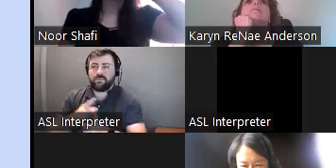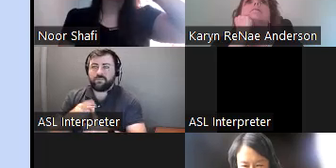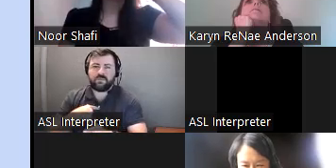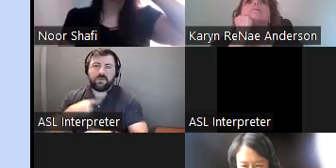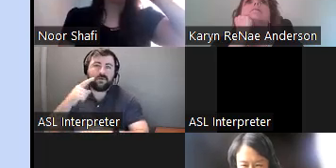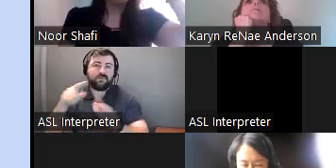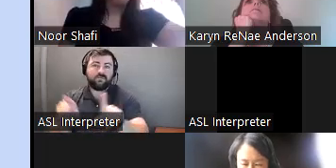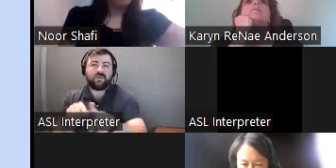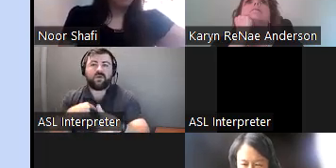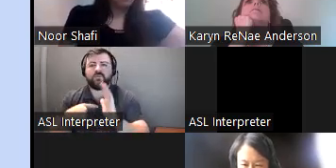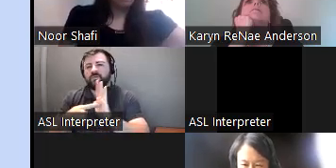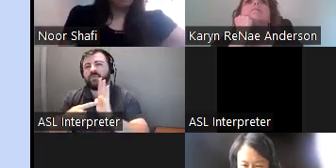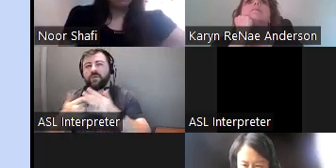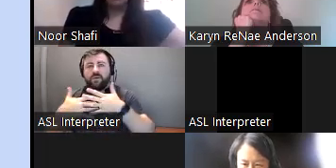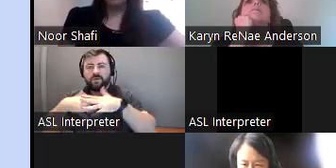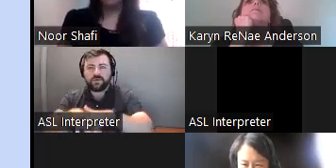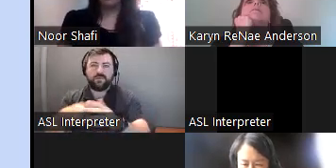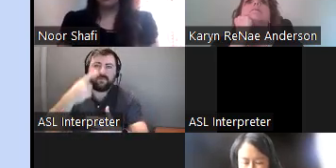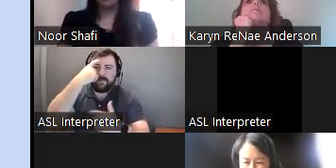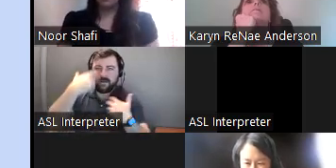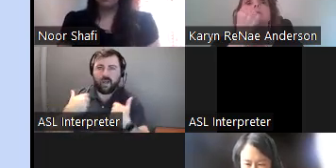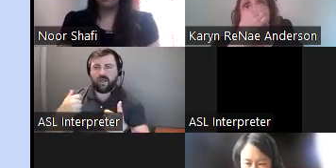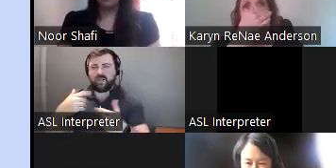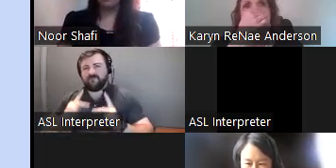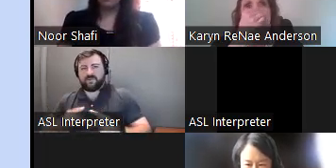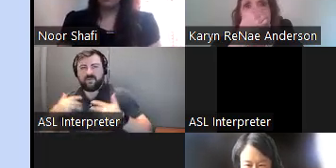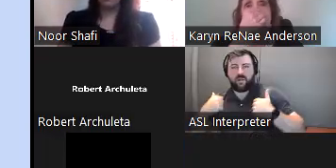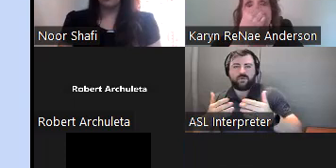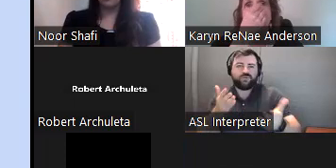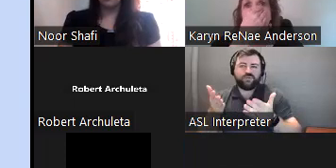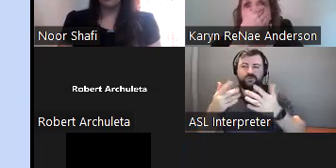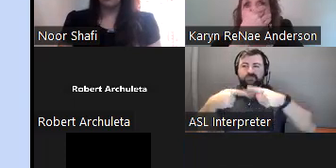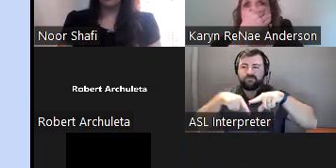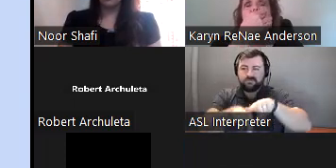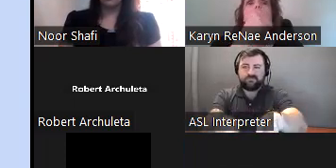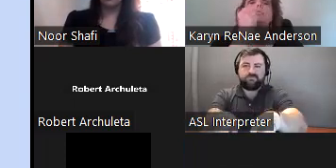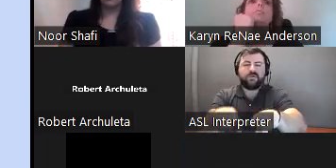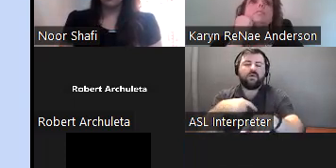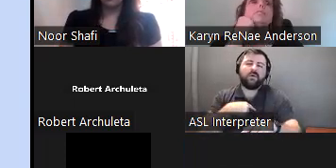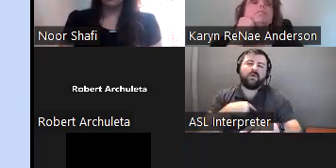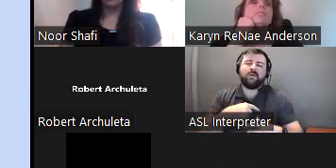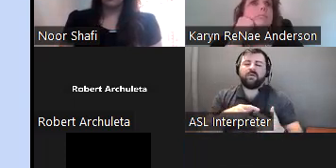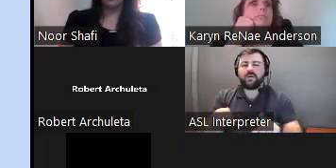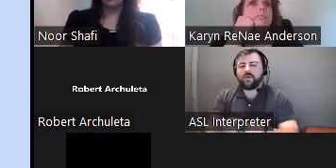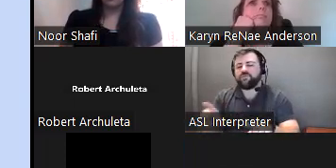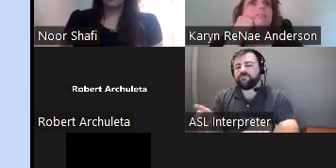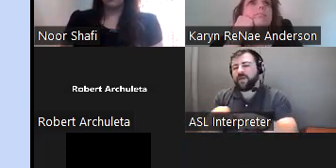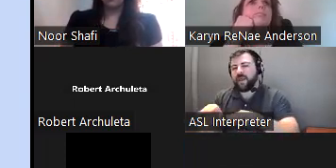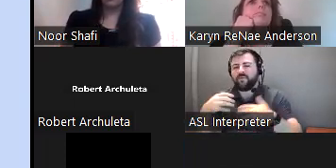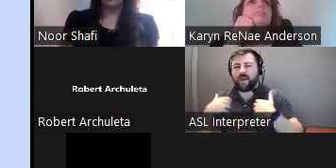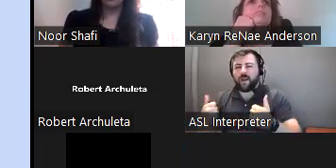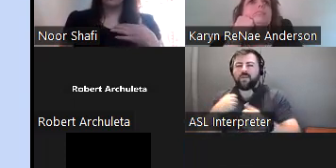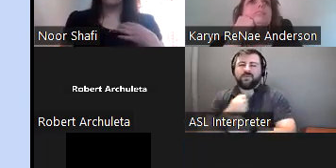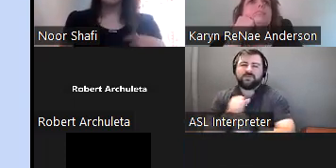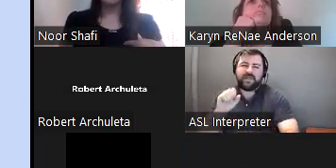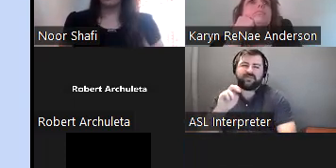representing the integration of mental health and physical health services and vice versa, as well as a behavioral health safety net